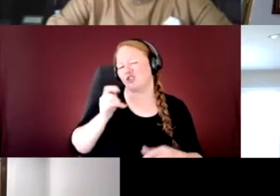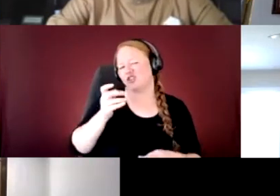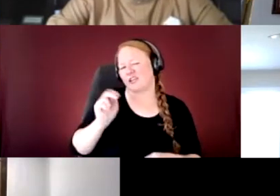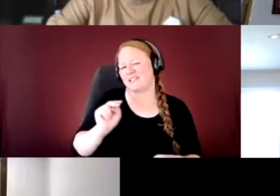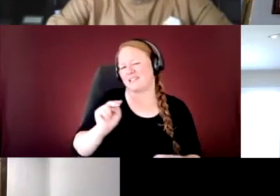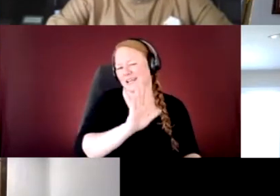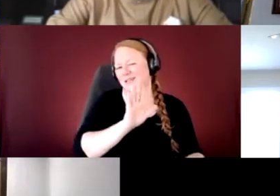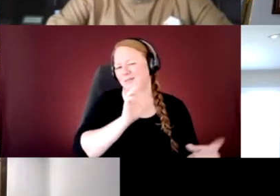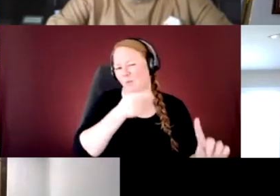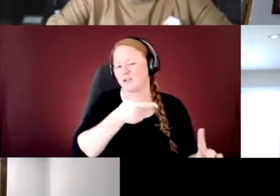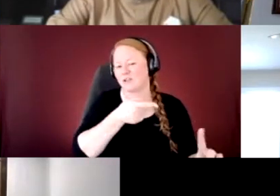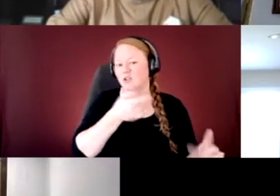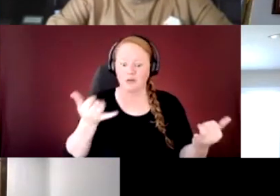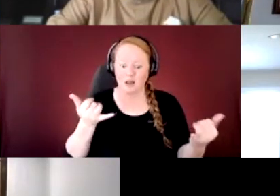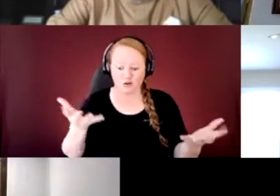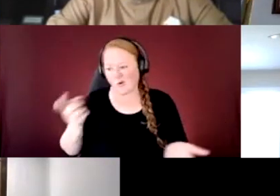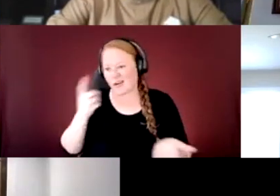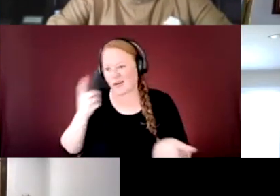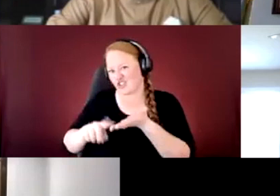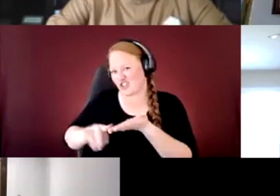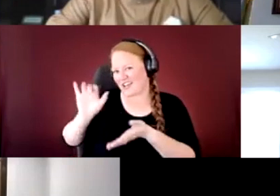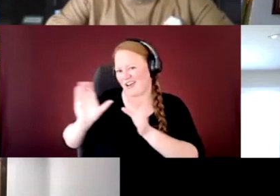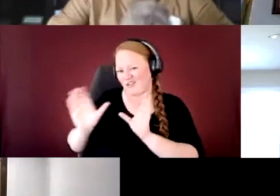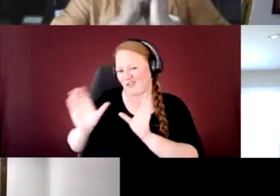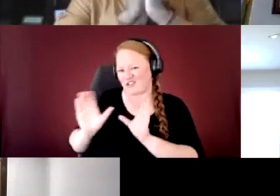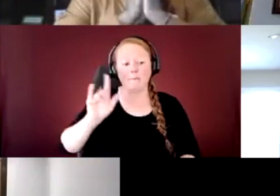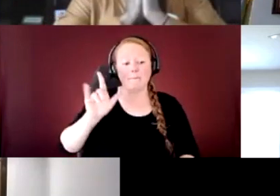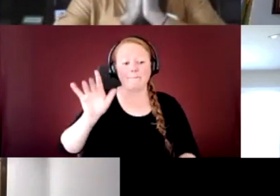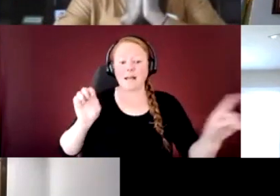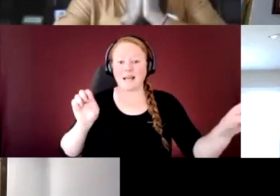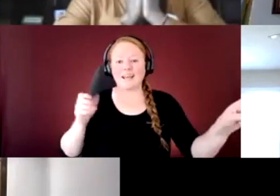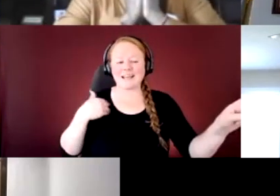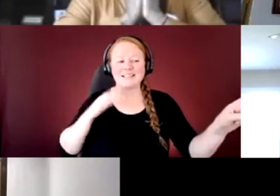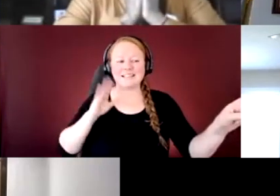on the table right now. I just want to track that conversation. Now Blake has his hands up as well.